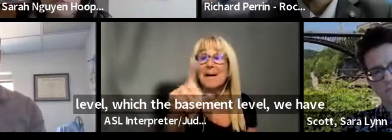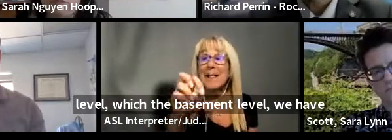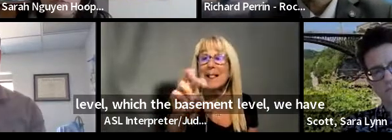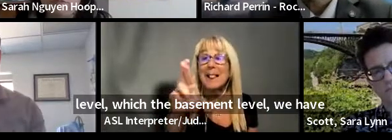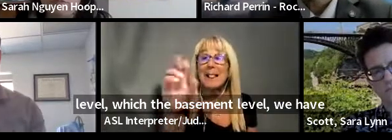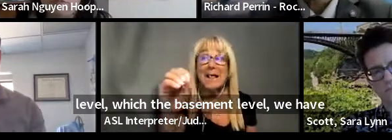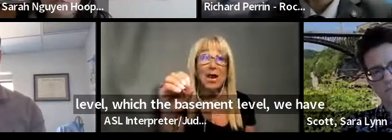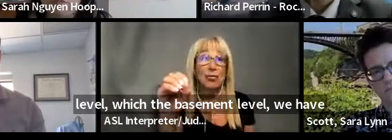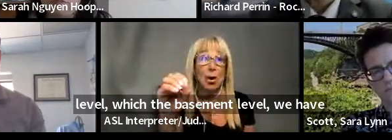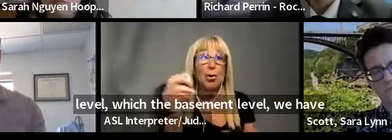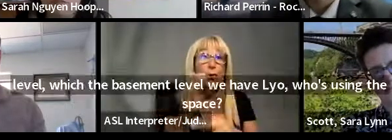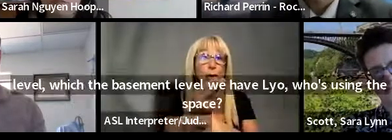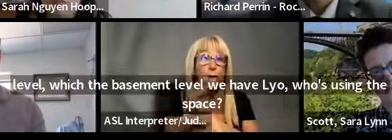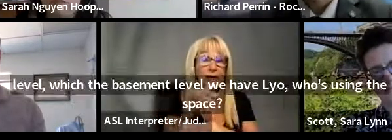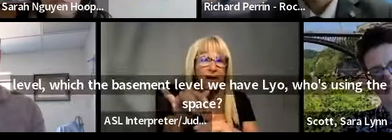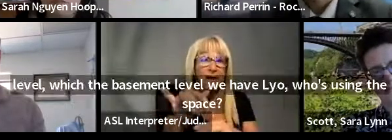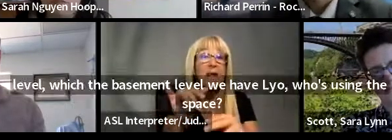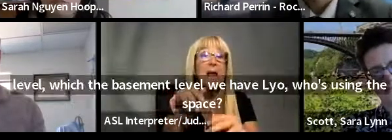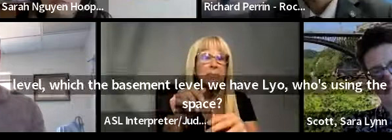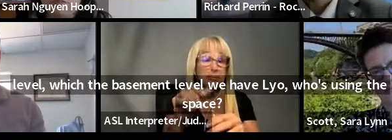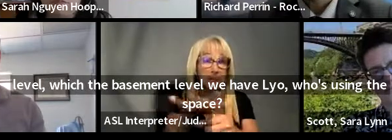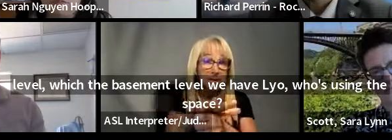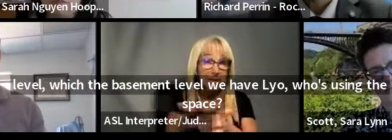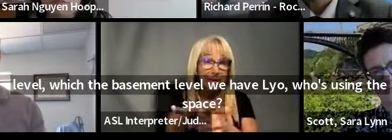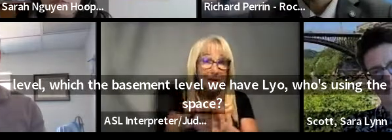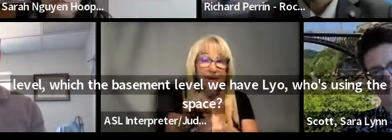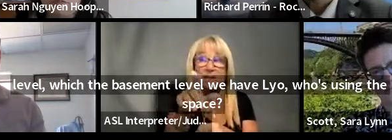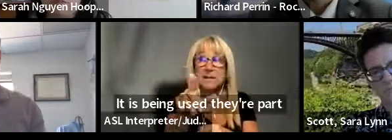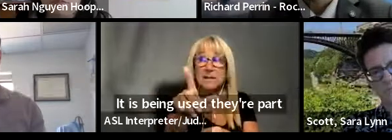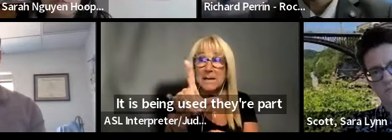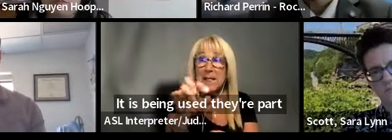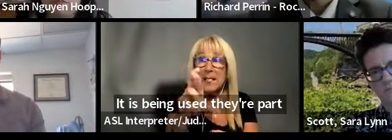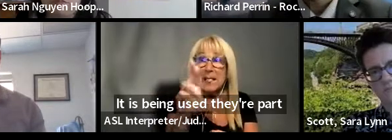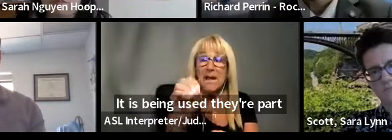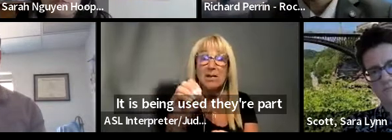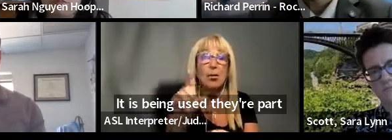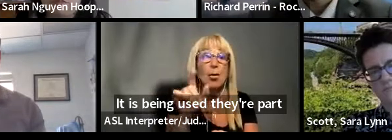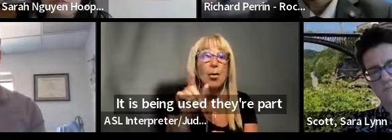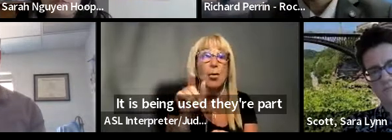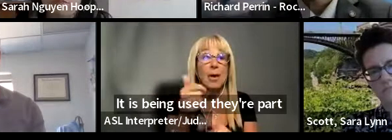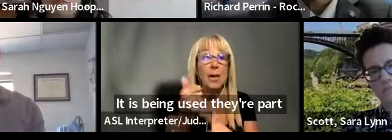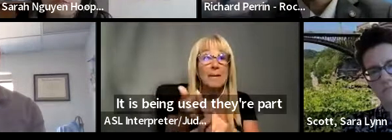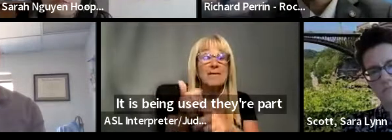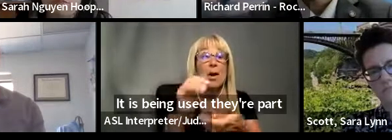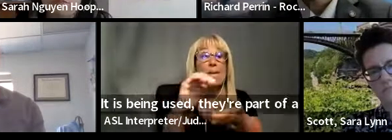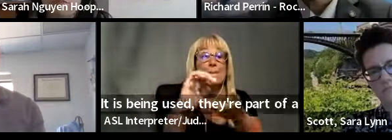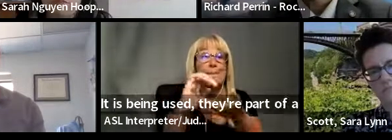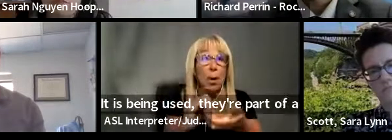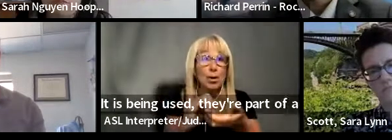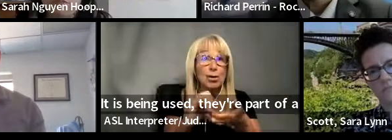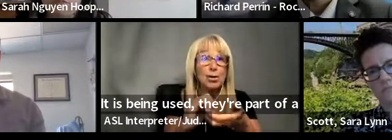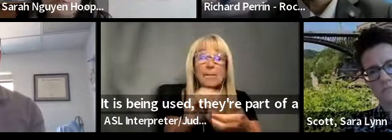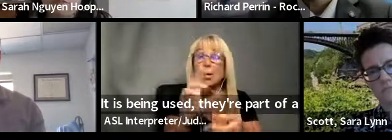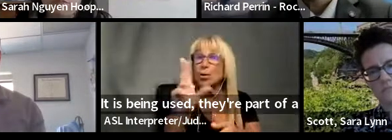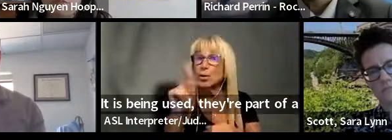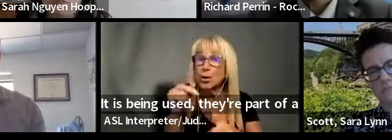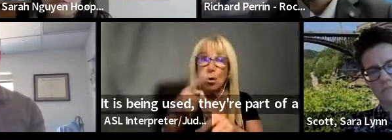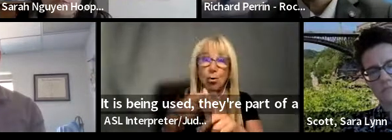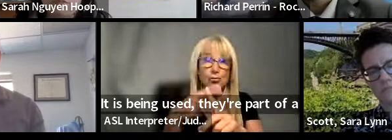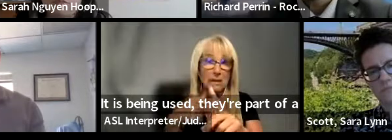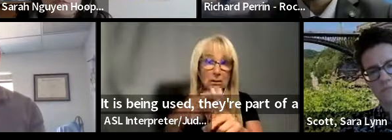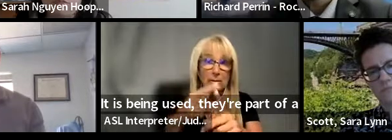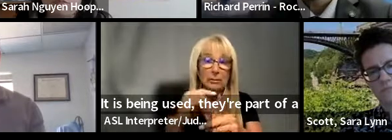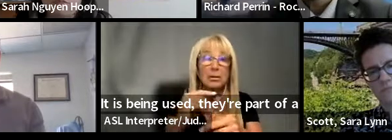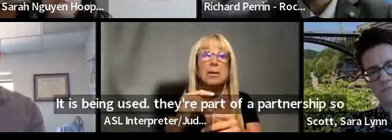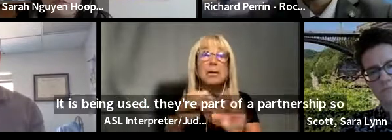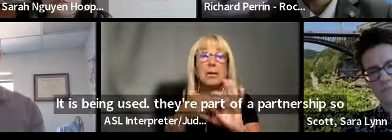space. It is being used. They're part of a partnership, so there's no rental there. We also